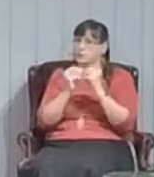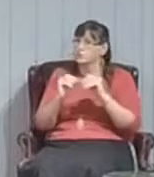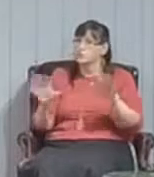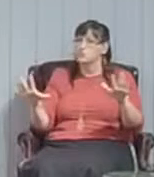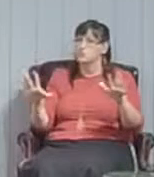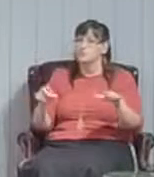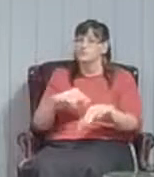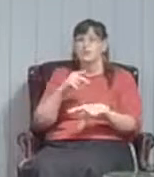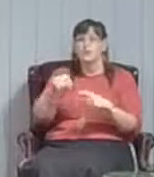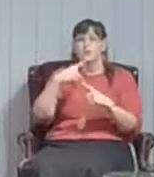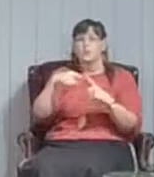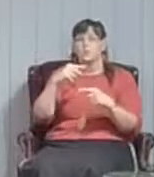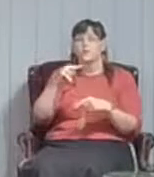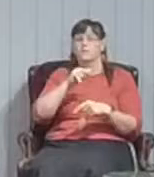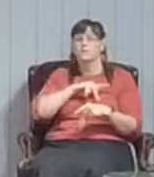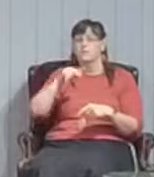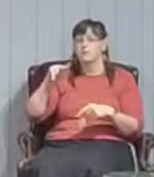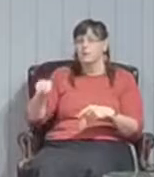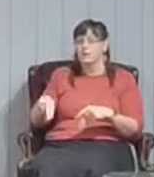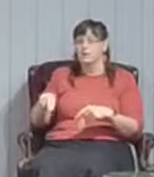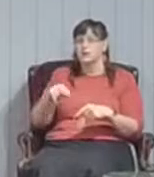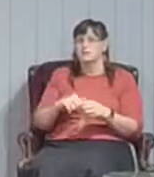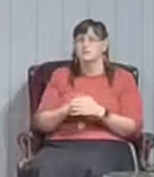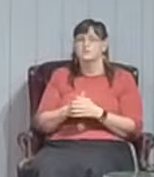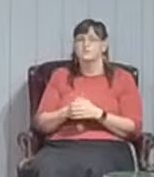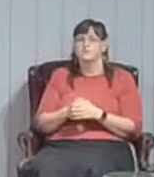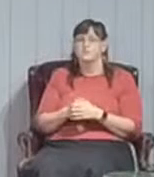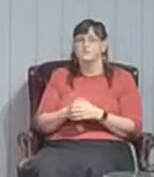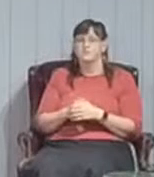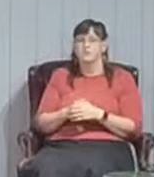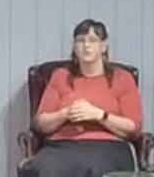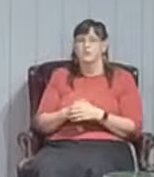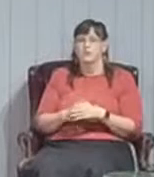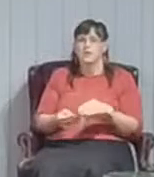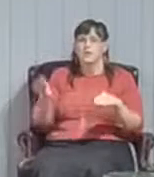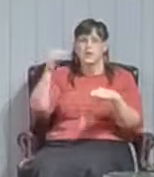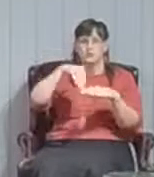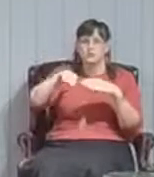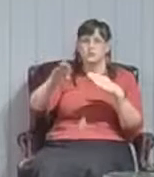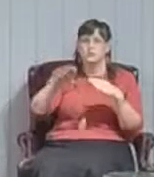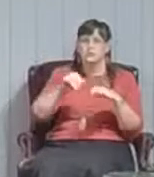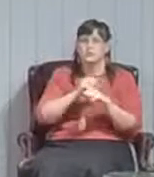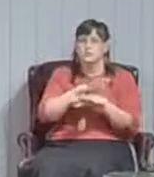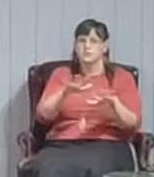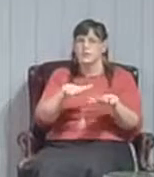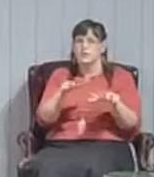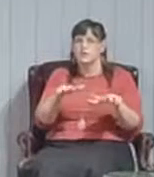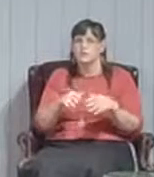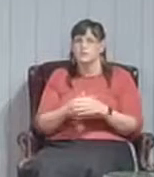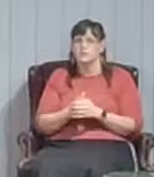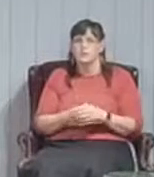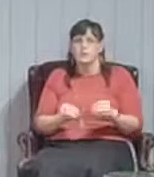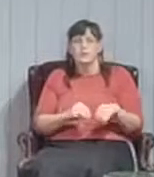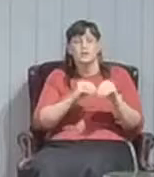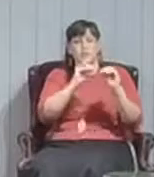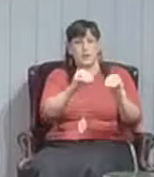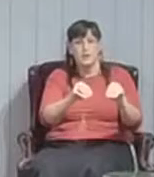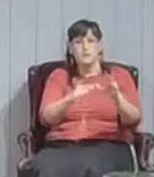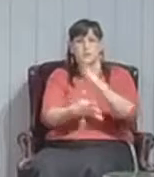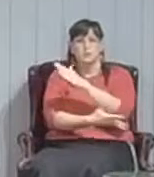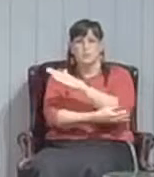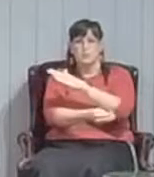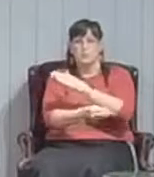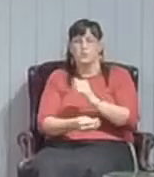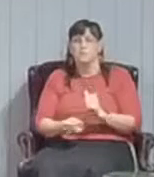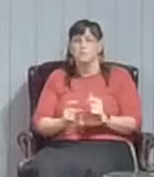the land of Judah, he left. He took all the royalty and so forth, but he left the poor of the land, and gave them a